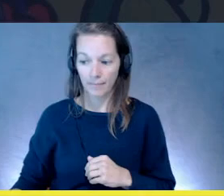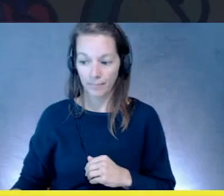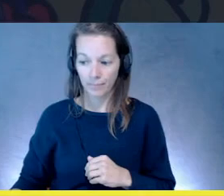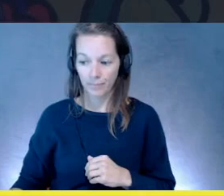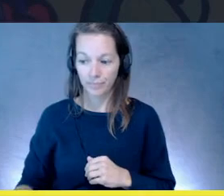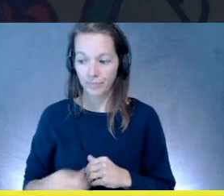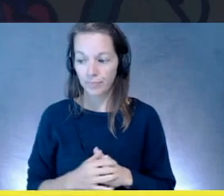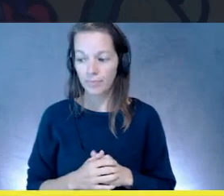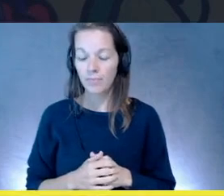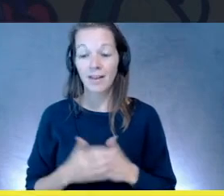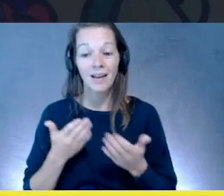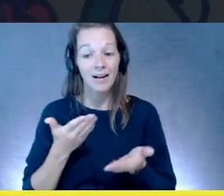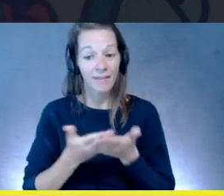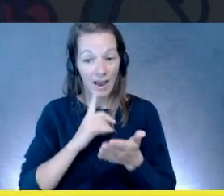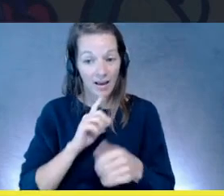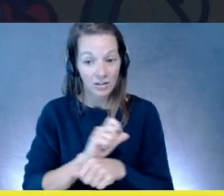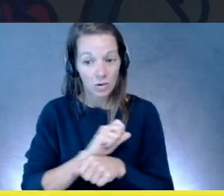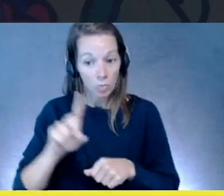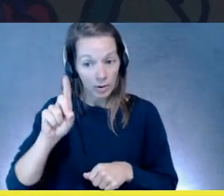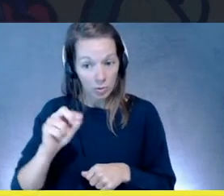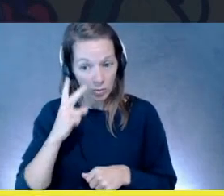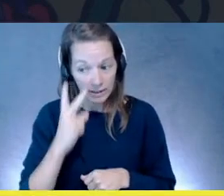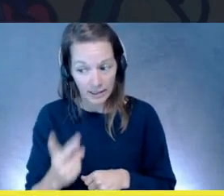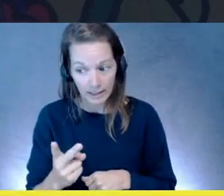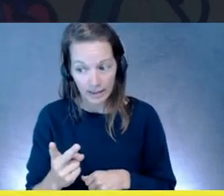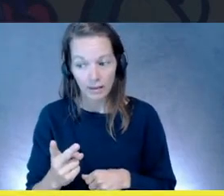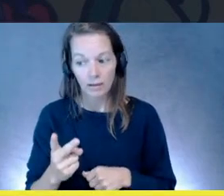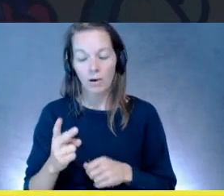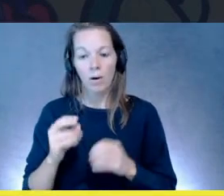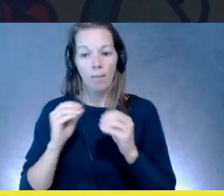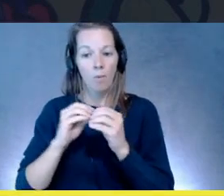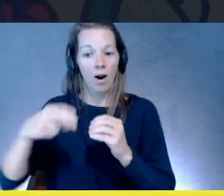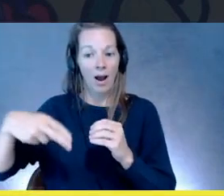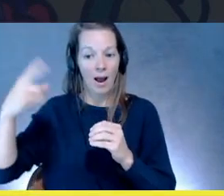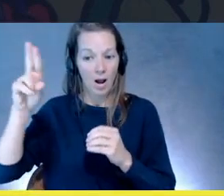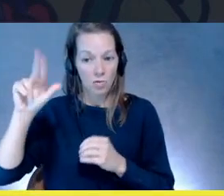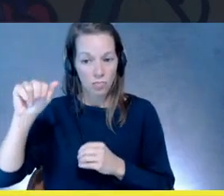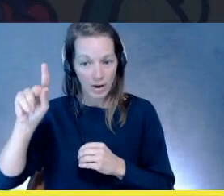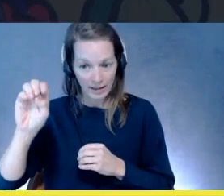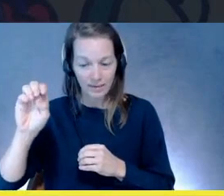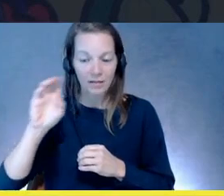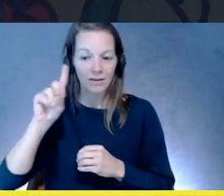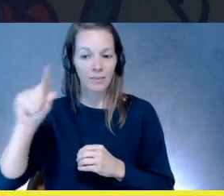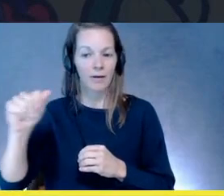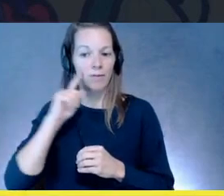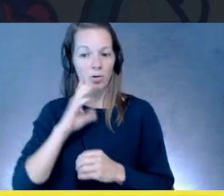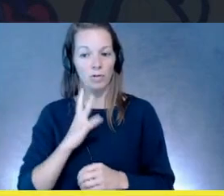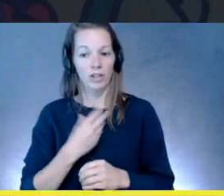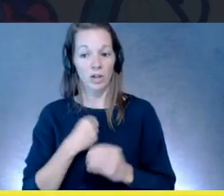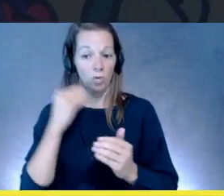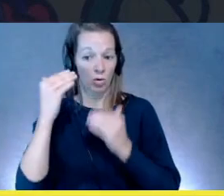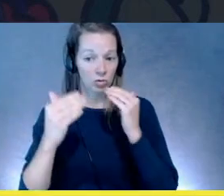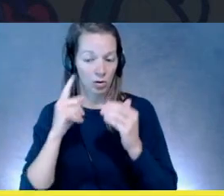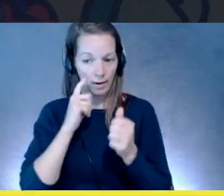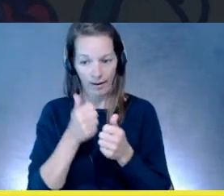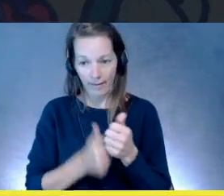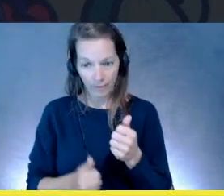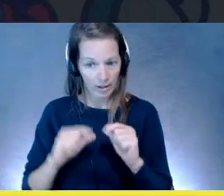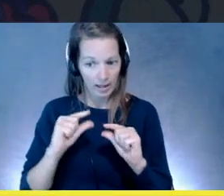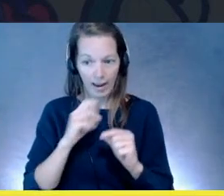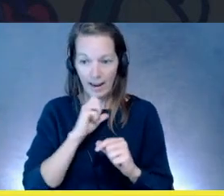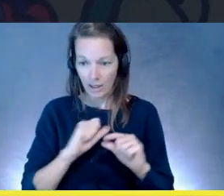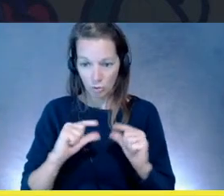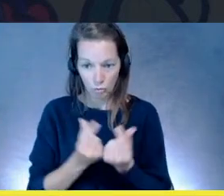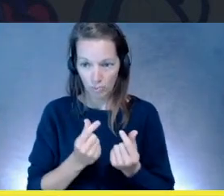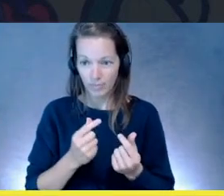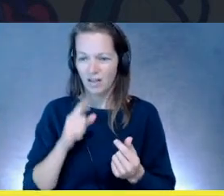And in fact, we do see higher rates of disability among transgender adults at every age group. So this graph shows